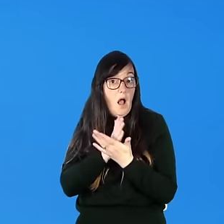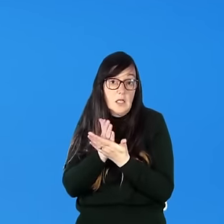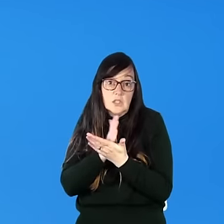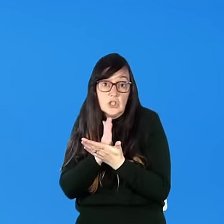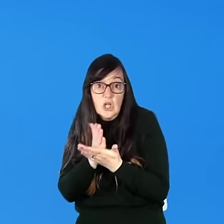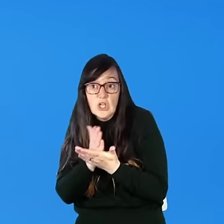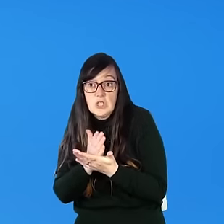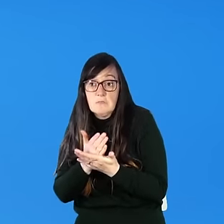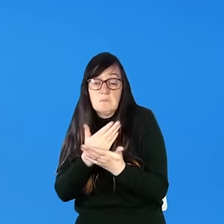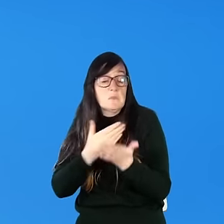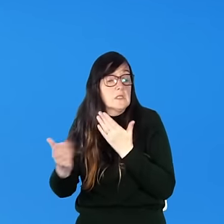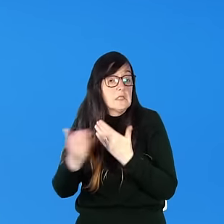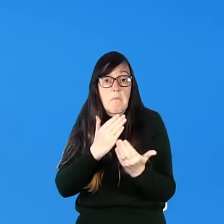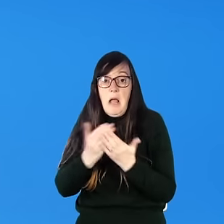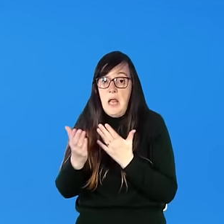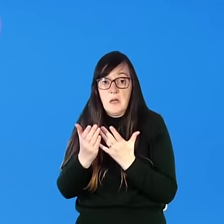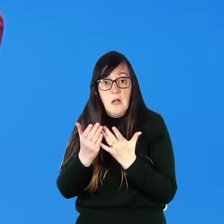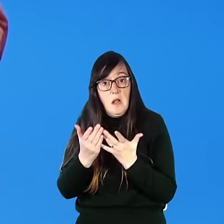to be.